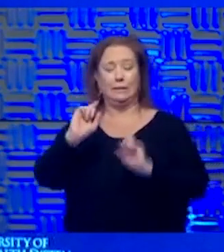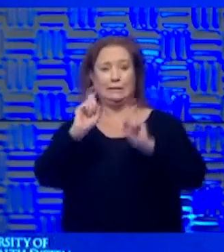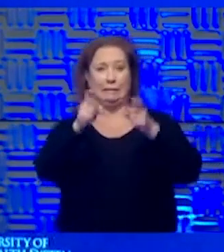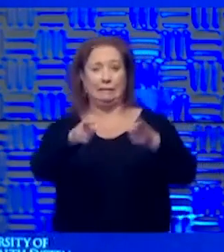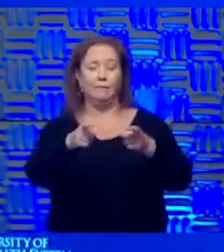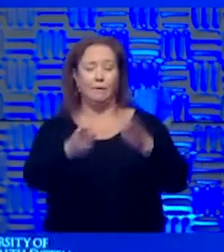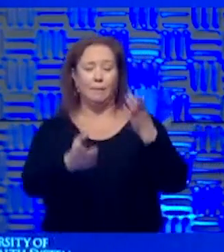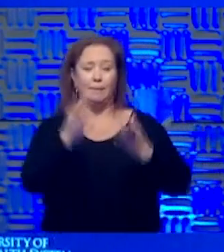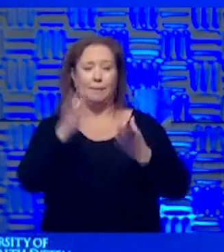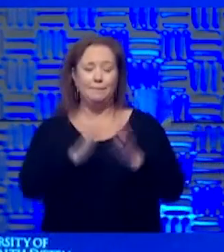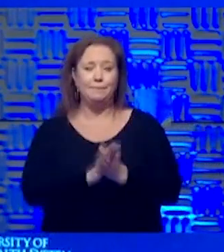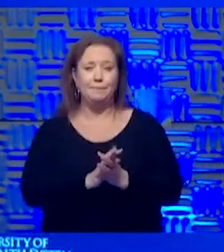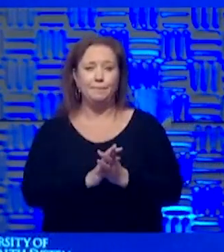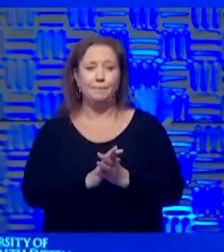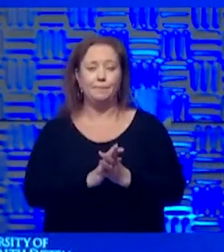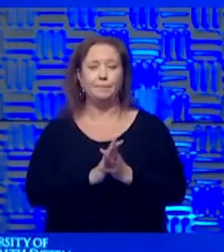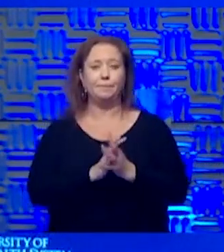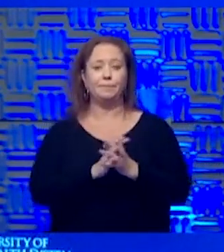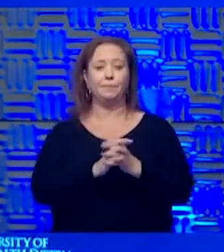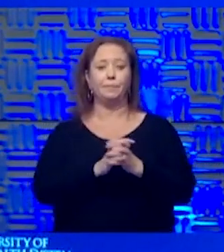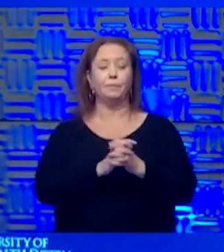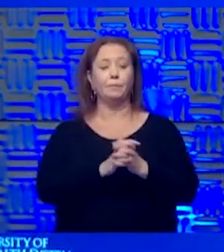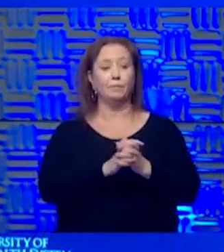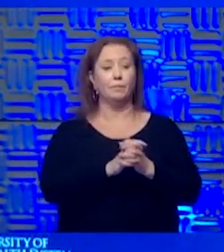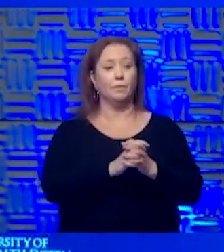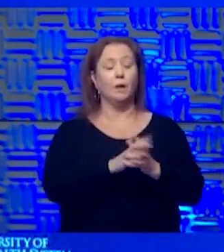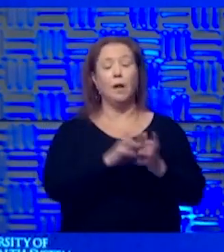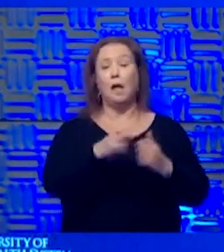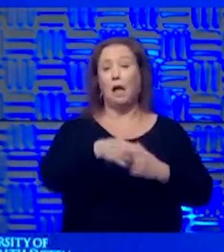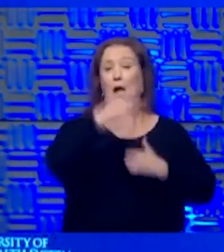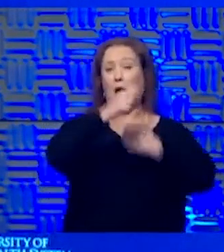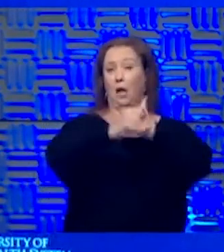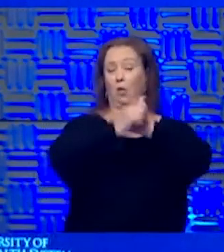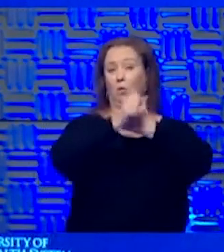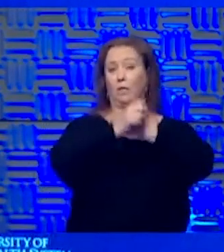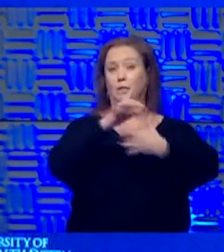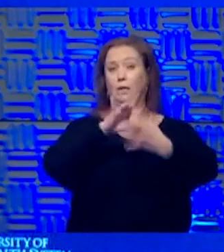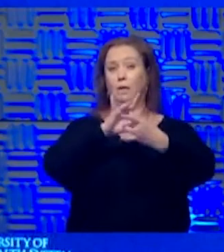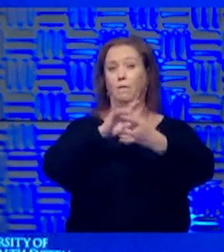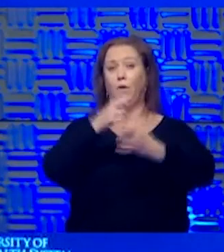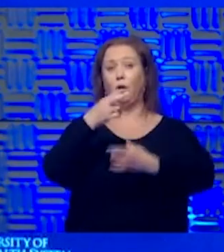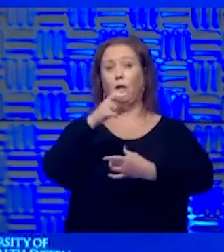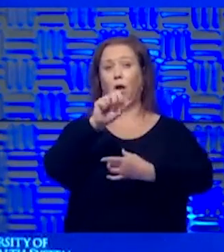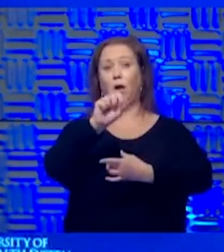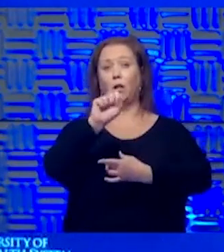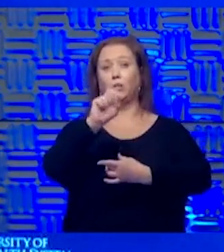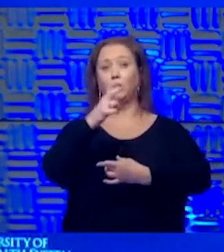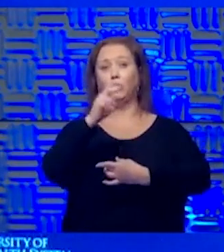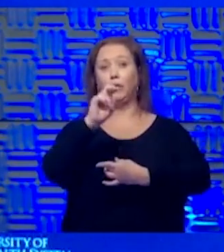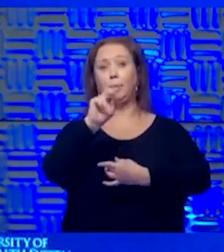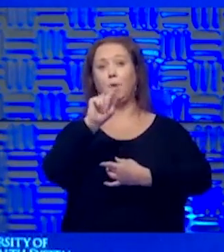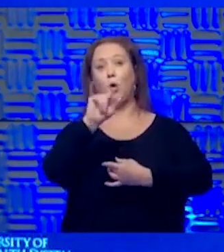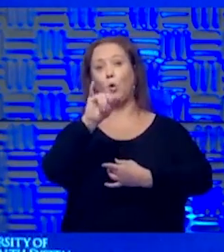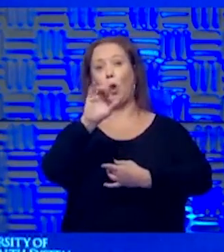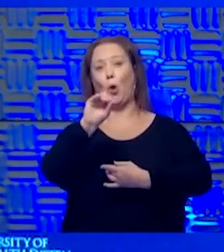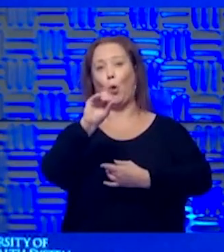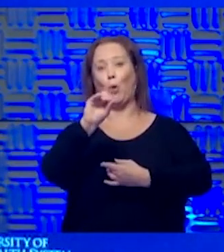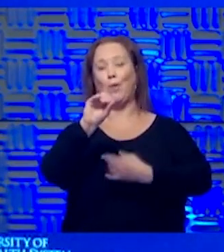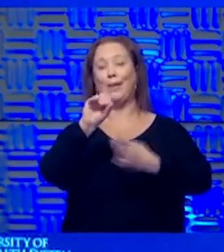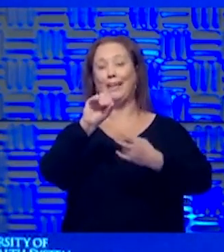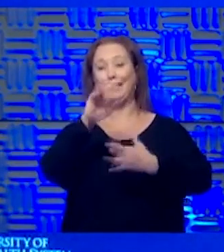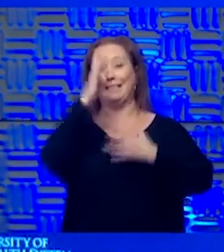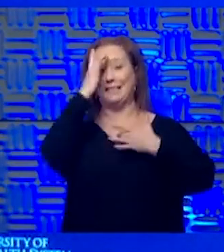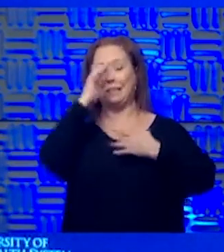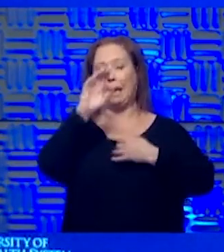disease. So, Correlation or high risk for Hashimoto disease and Bell's palsy.